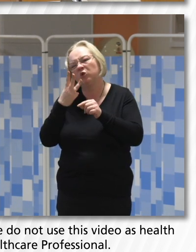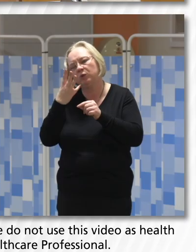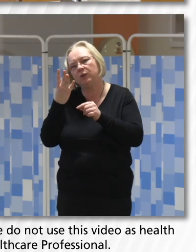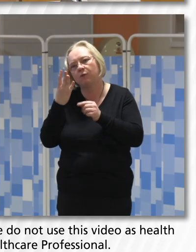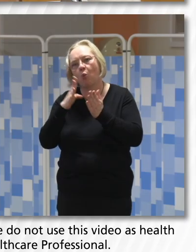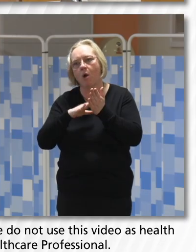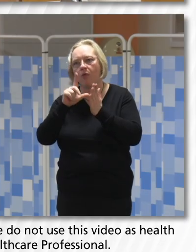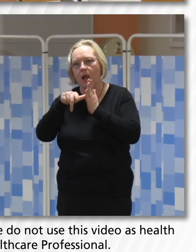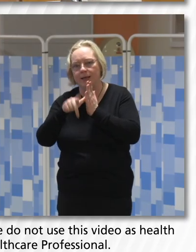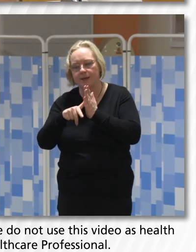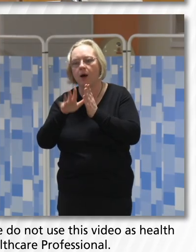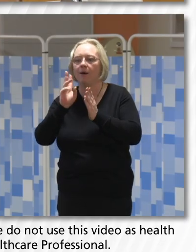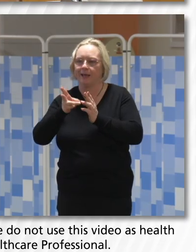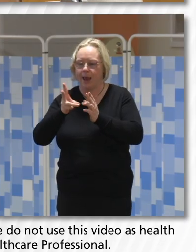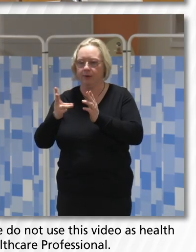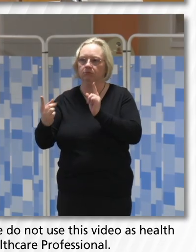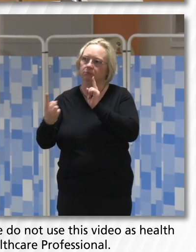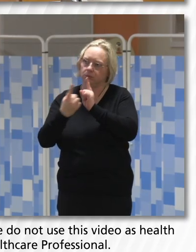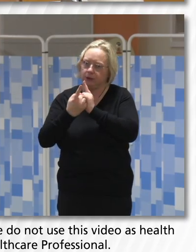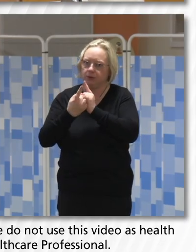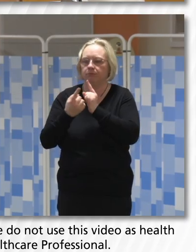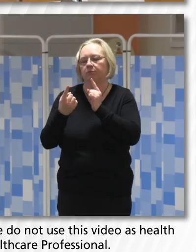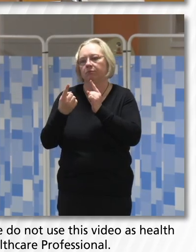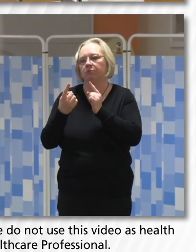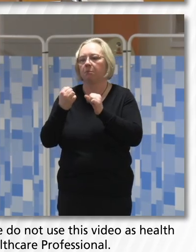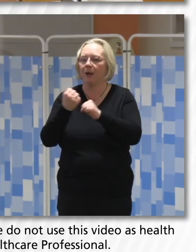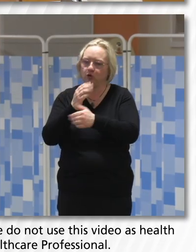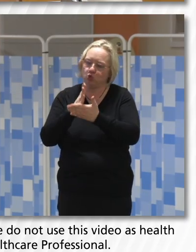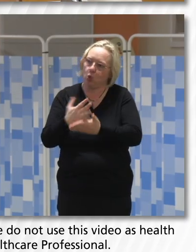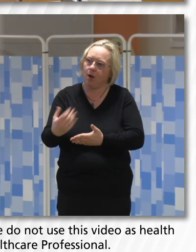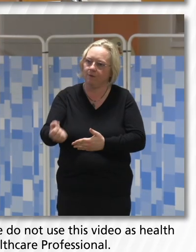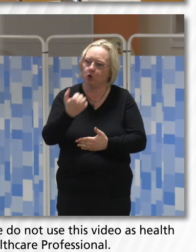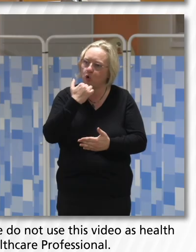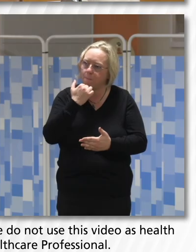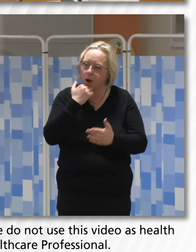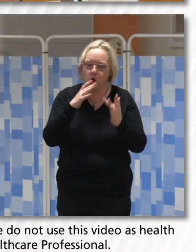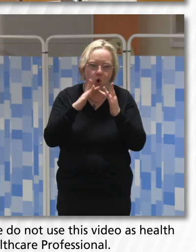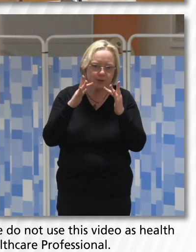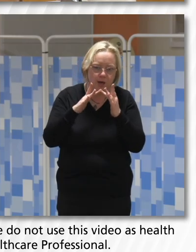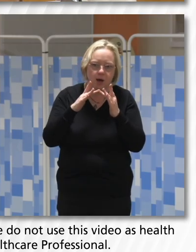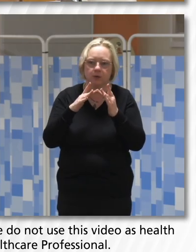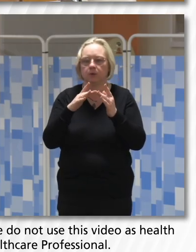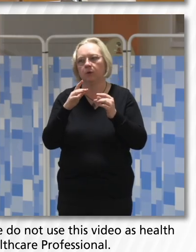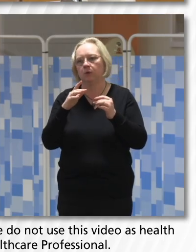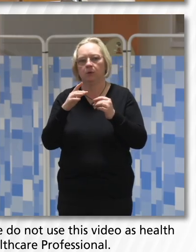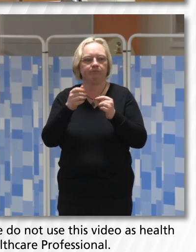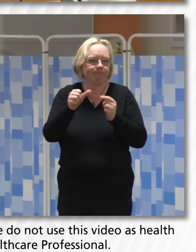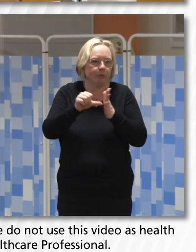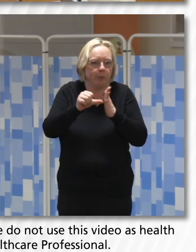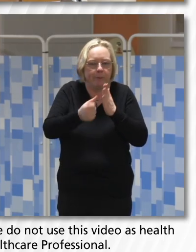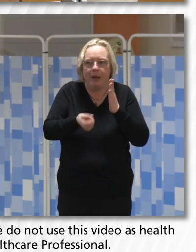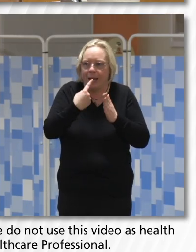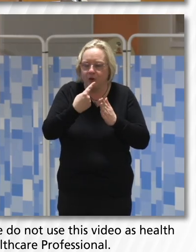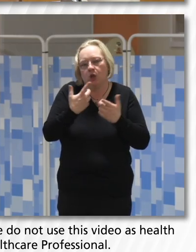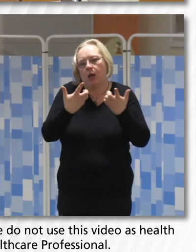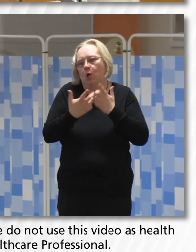that diagnosis, ensure they've got our number and safety net if they have any problems with their medication. And